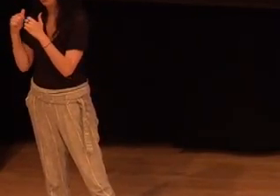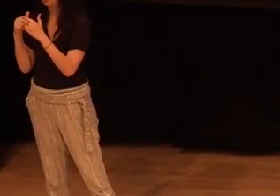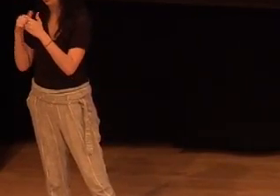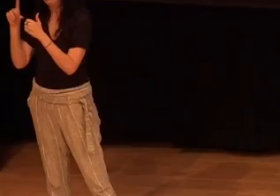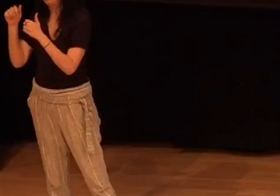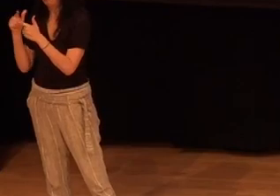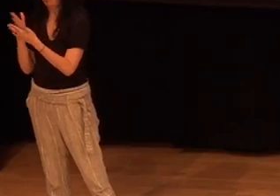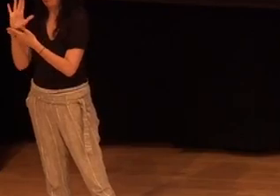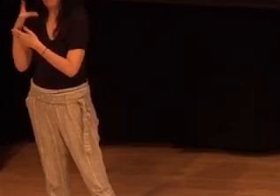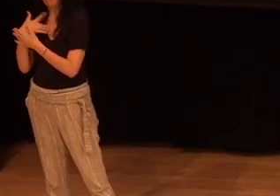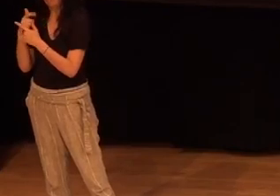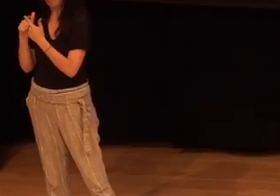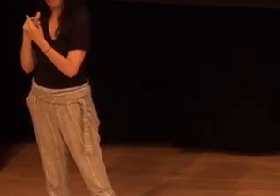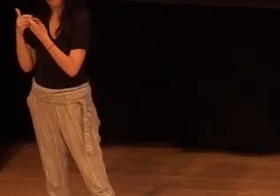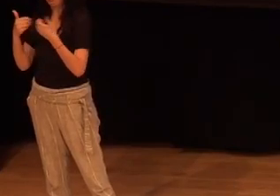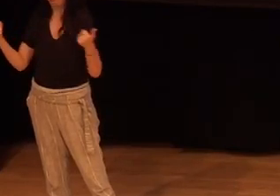face. Yeah, I agree.